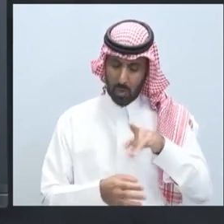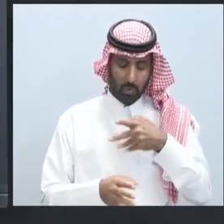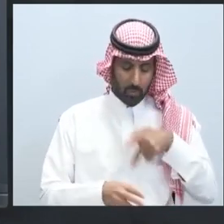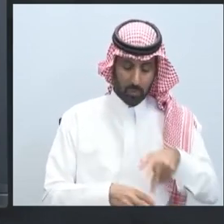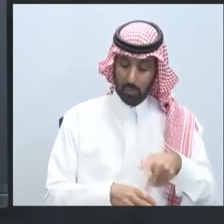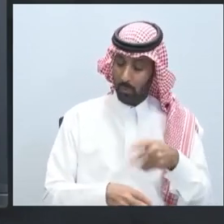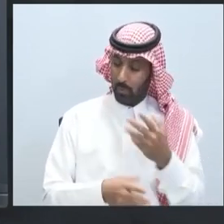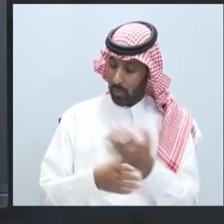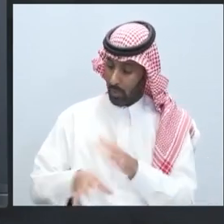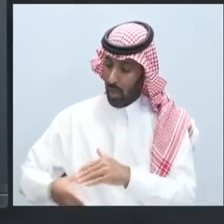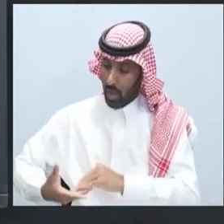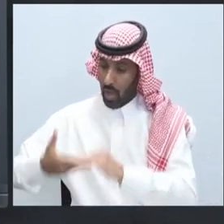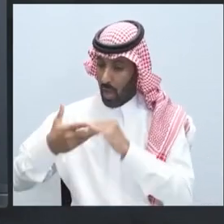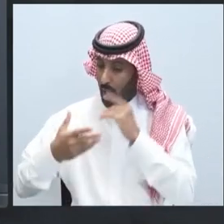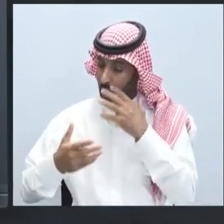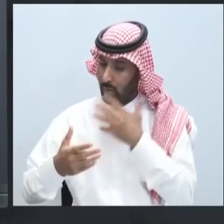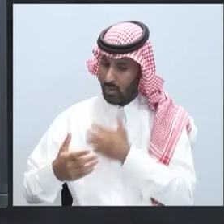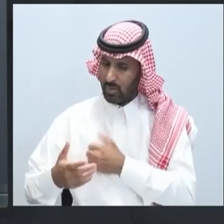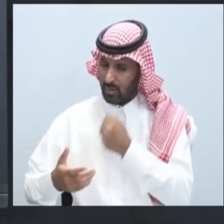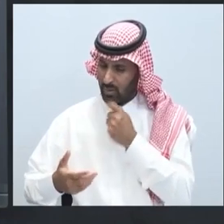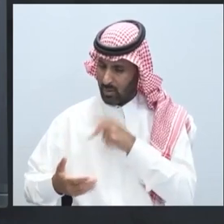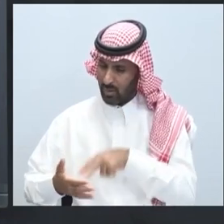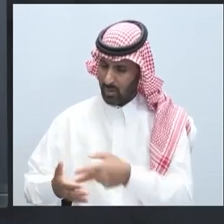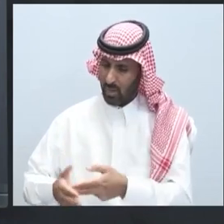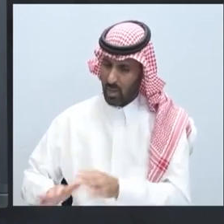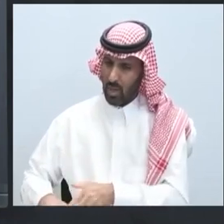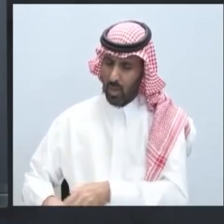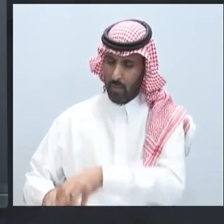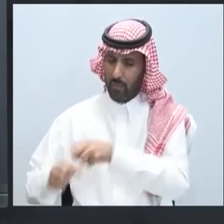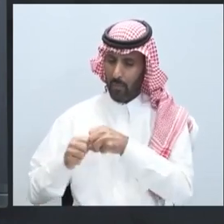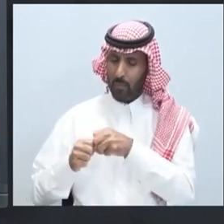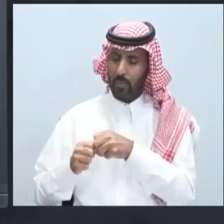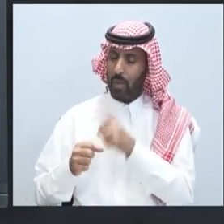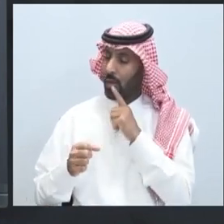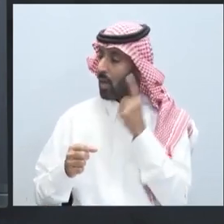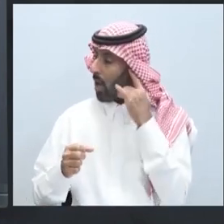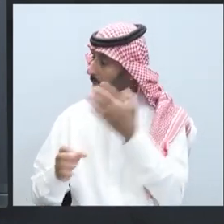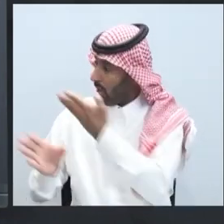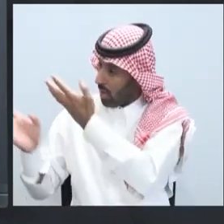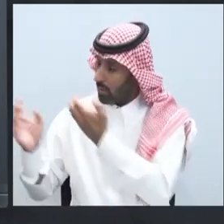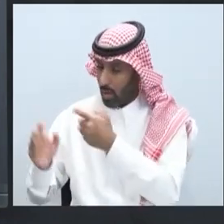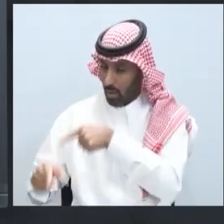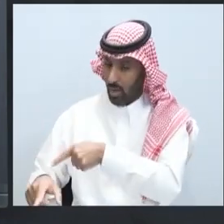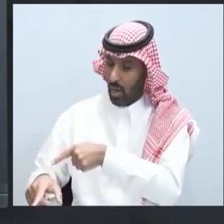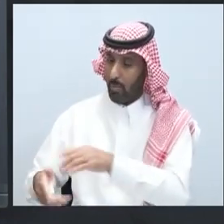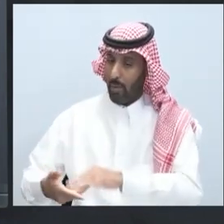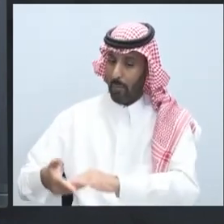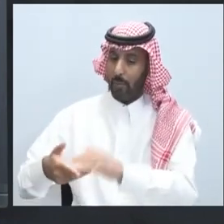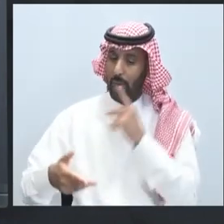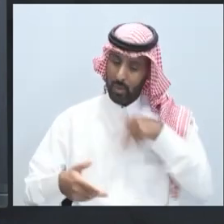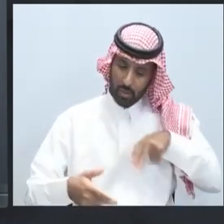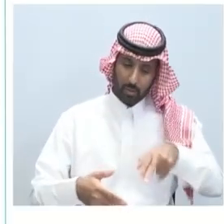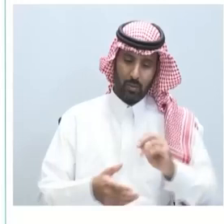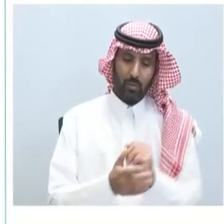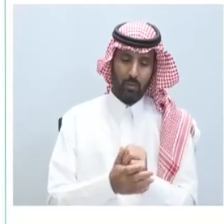flight just to help the old man who tripped and then fell on the floor. Maybe I'll call someone to help him, then go to my